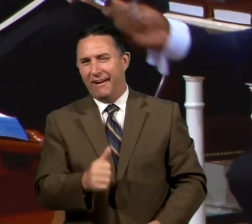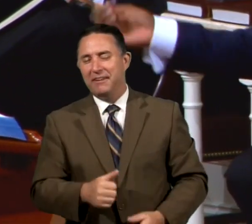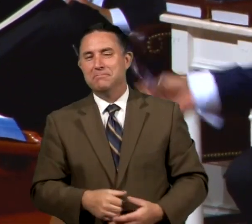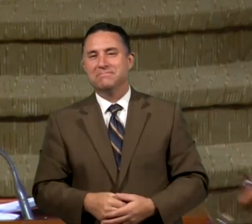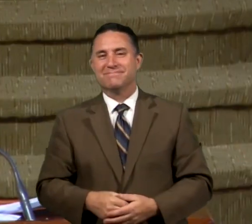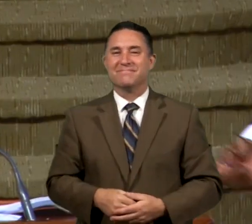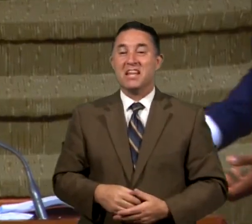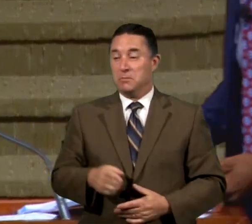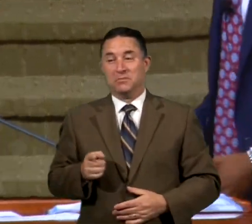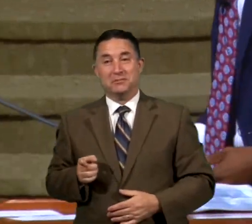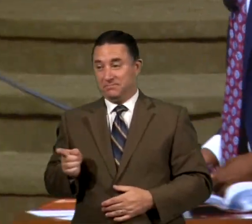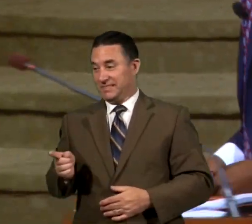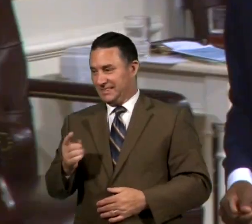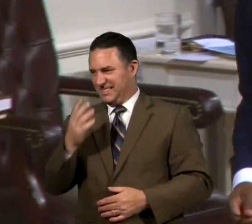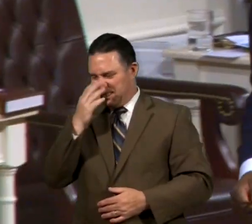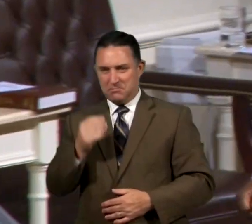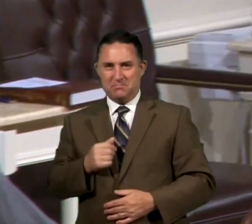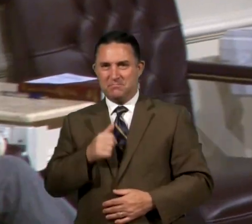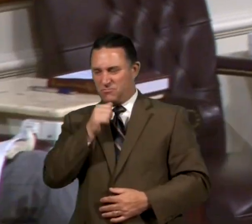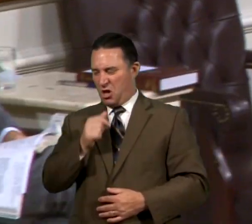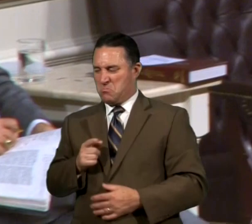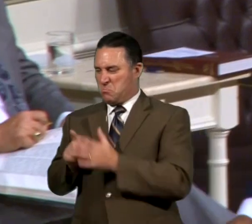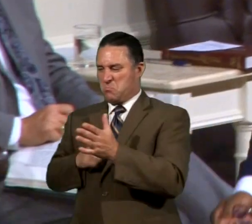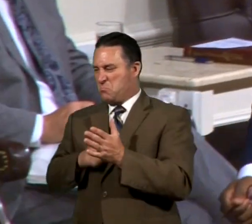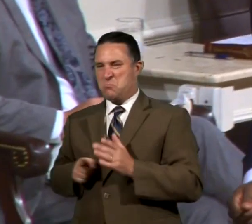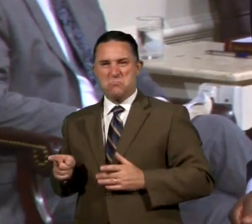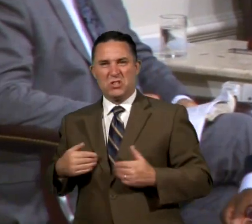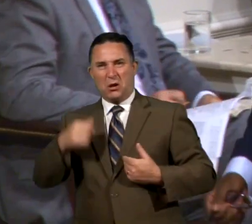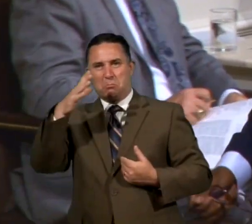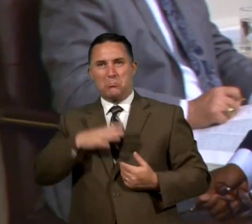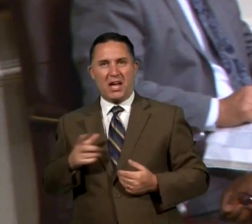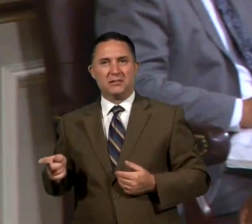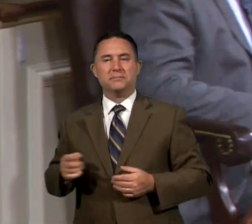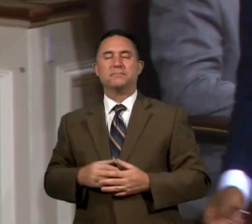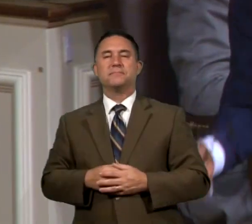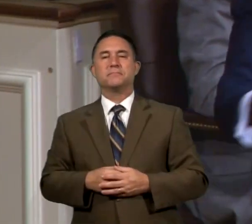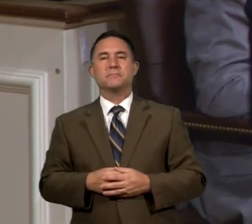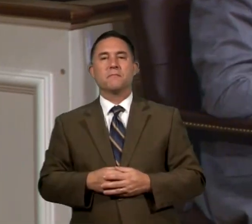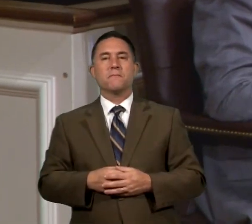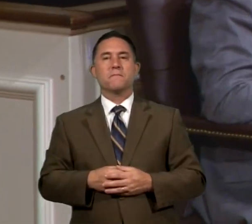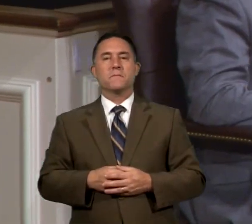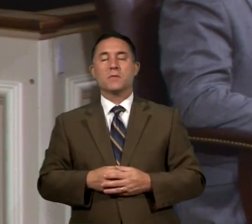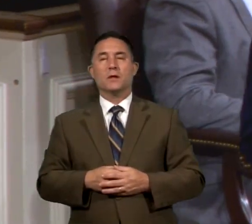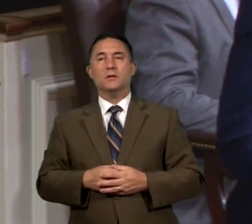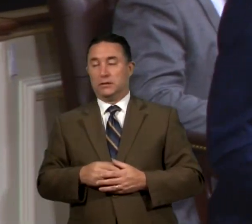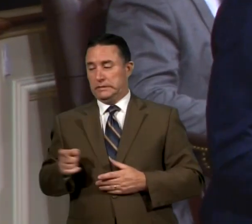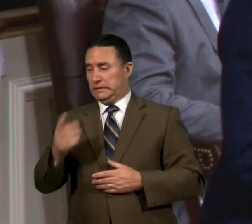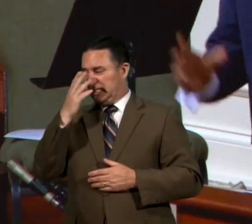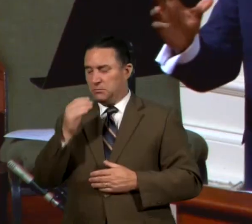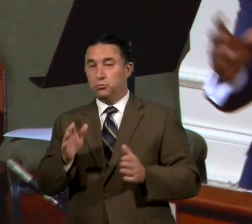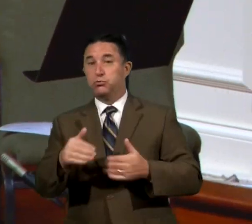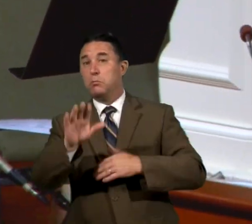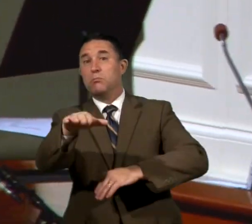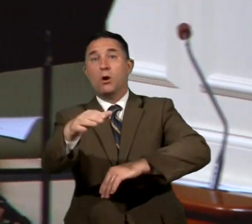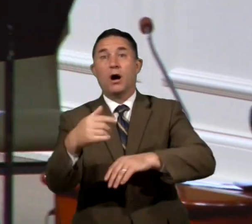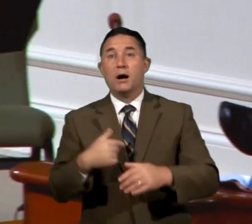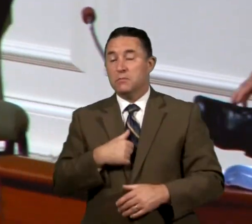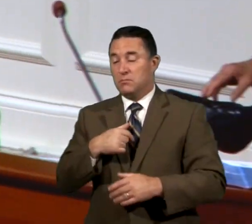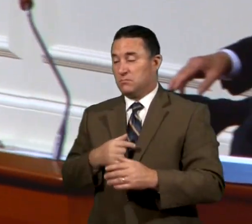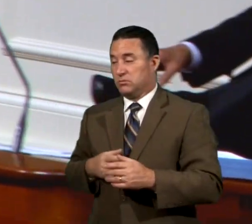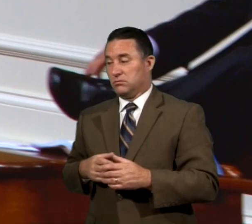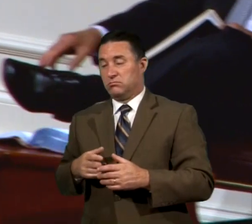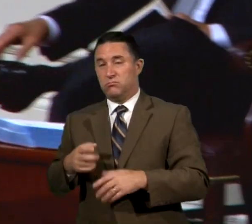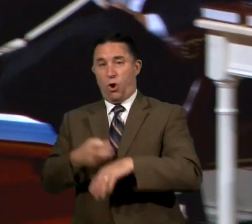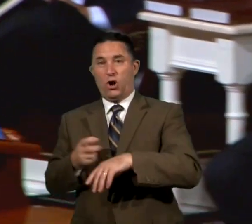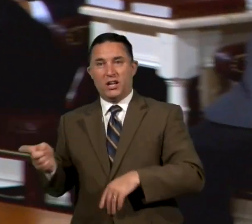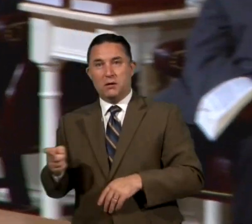I feel him. He was asleep. I'm not going to be too hard on this young man. I'm not going to be hard on him. He was asleep in the room. Let me tell you why I'm not going to be too hard